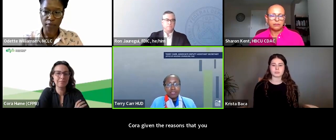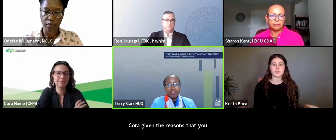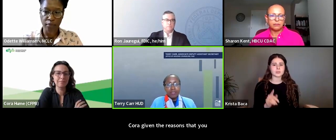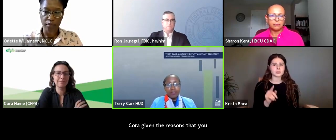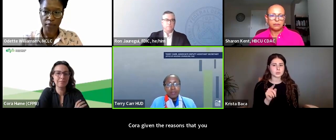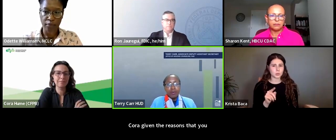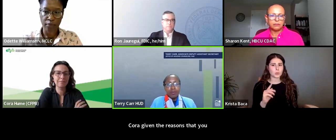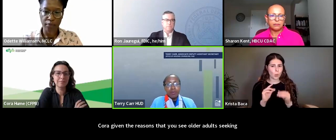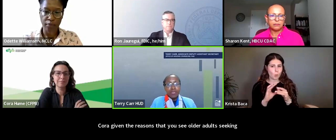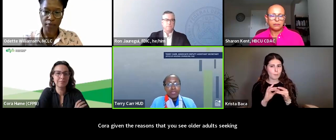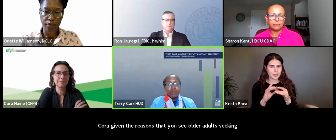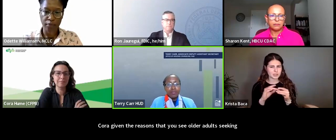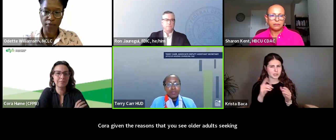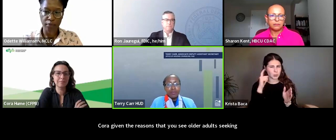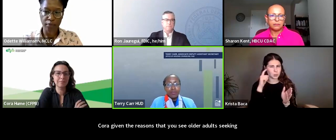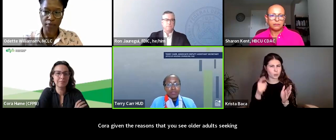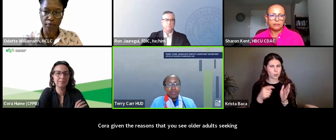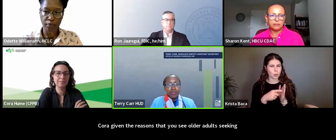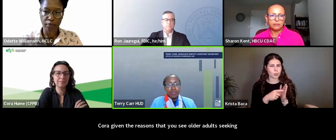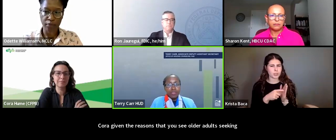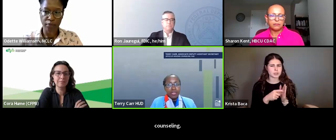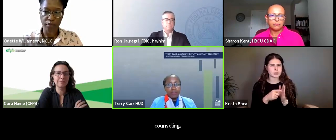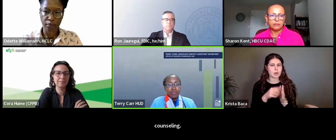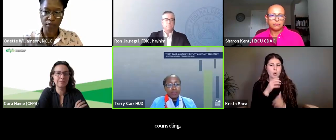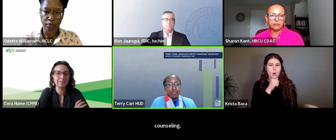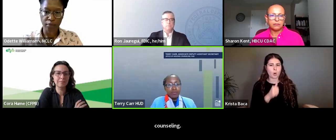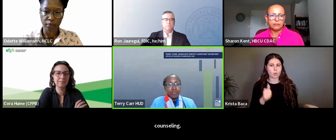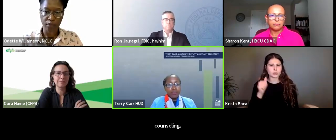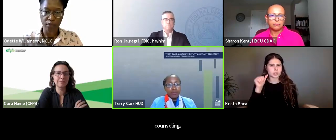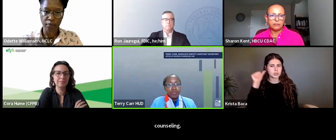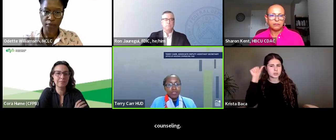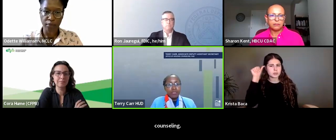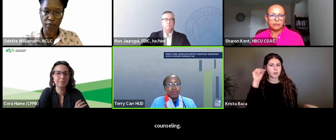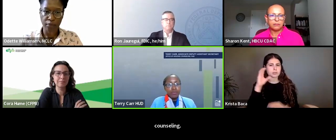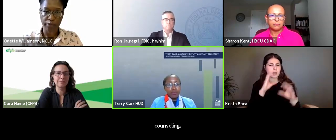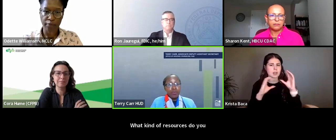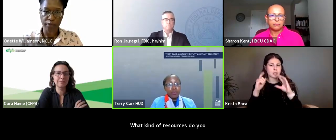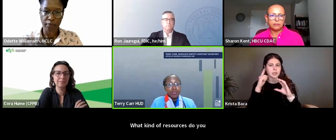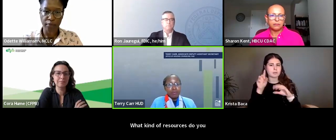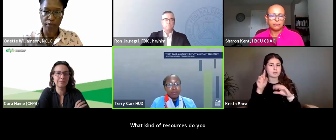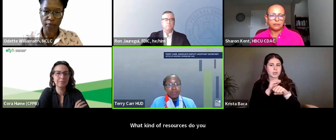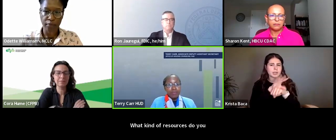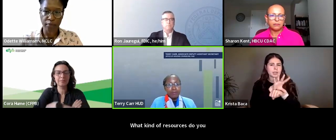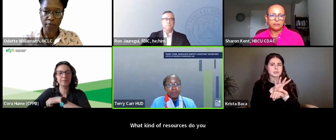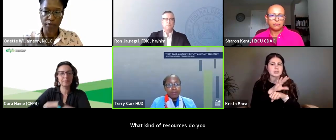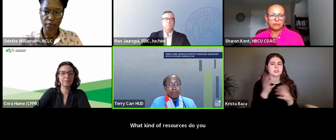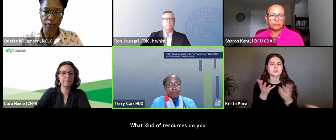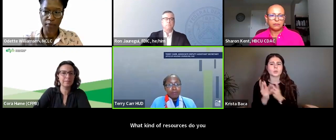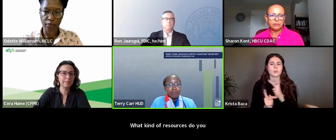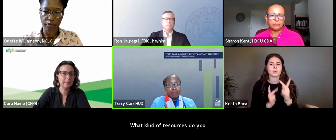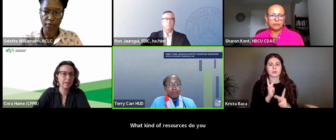counseling, what kind of resources do you think counselors should be using to support them?